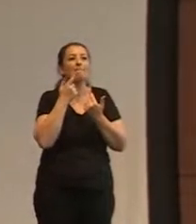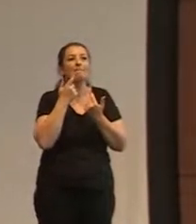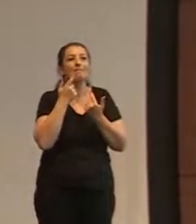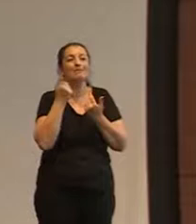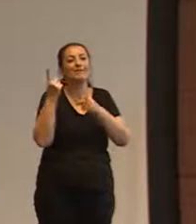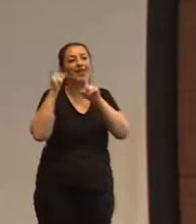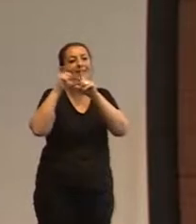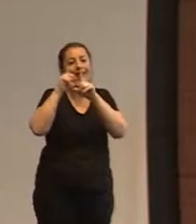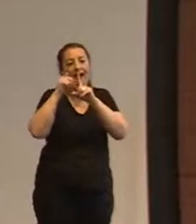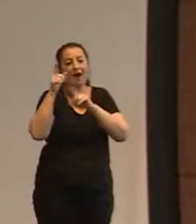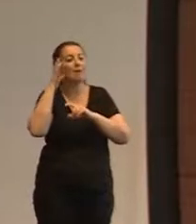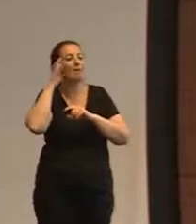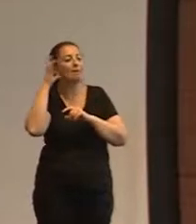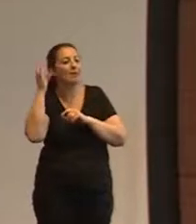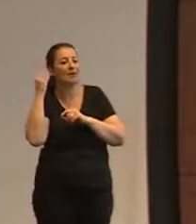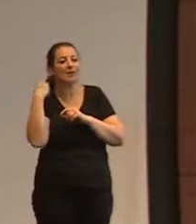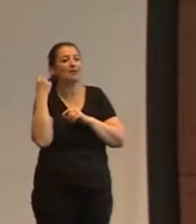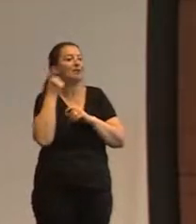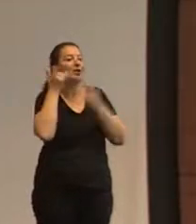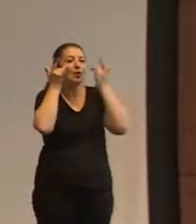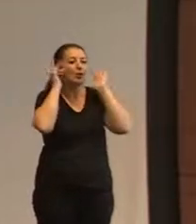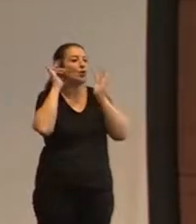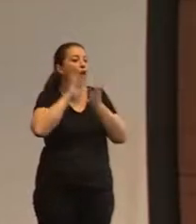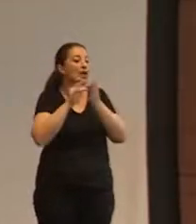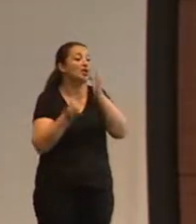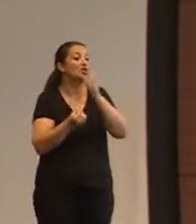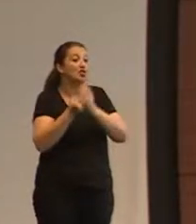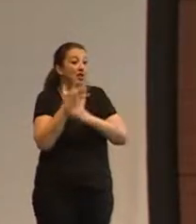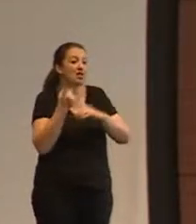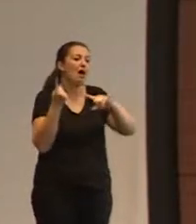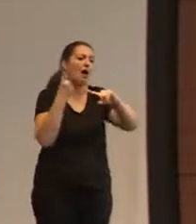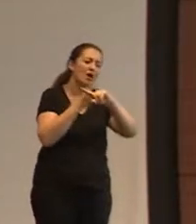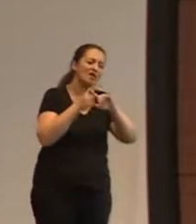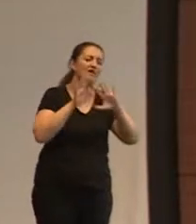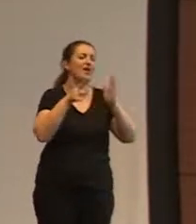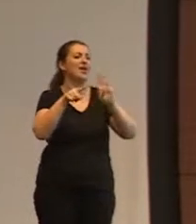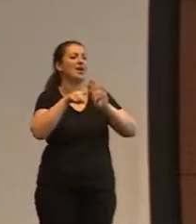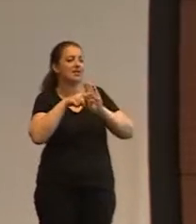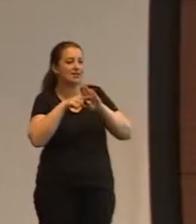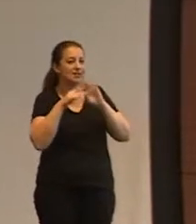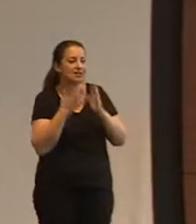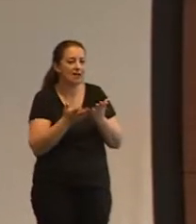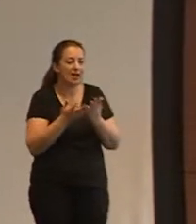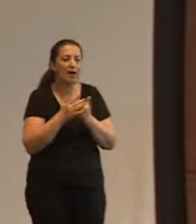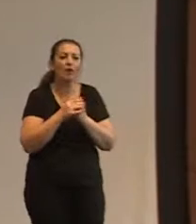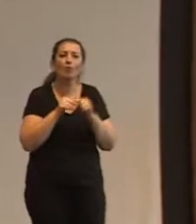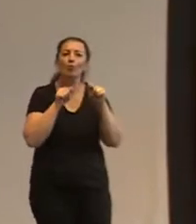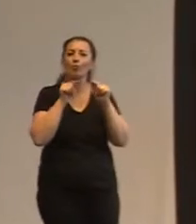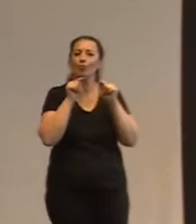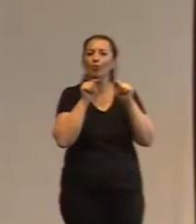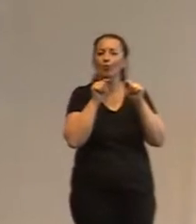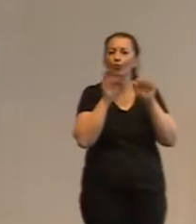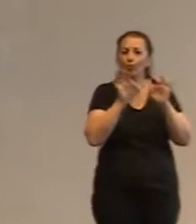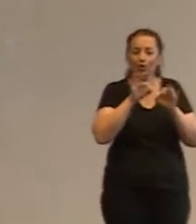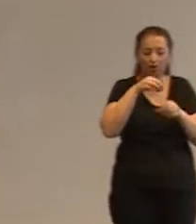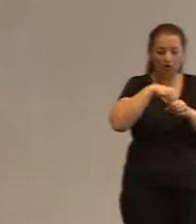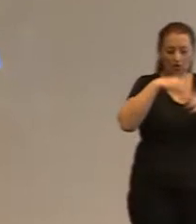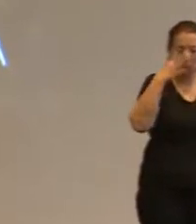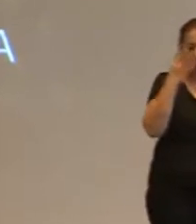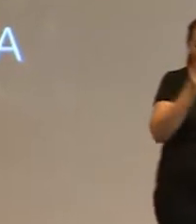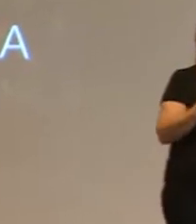newton bacon descartes created a new culture of science with pluses and minuses